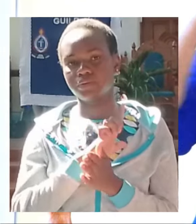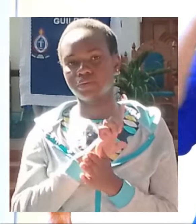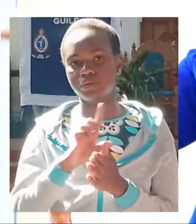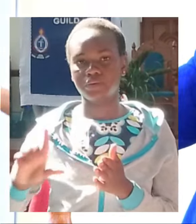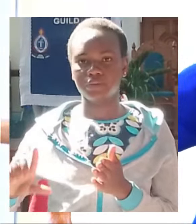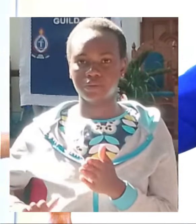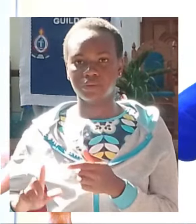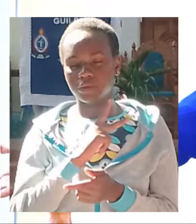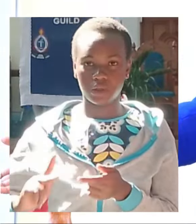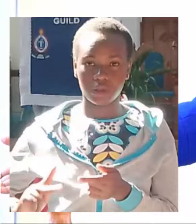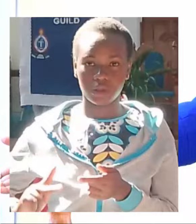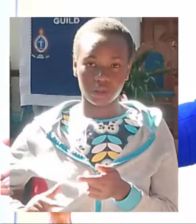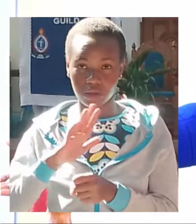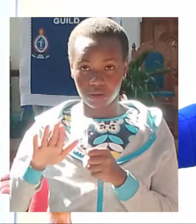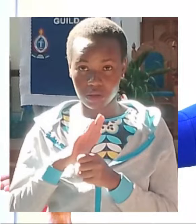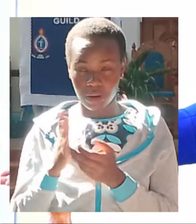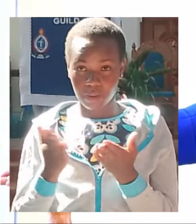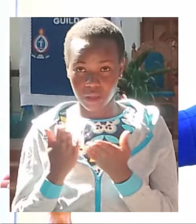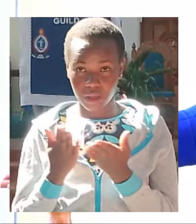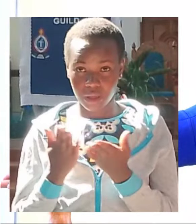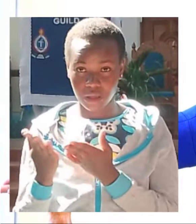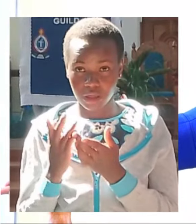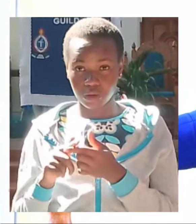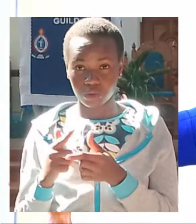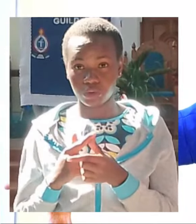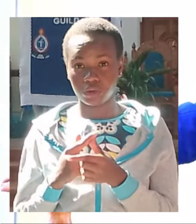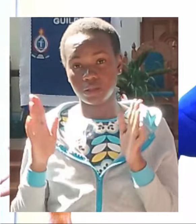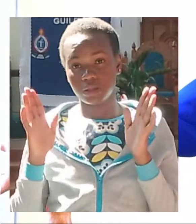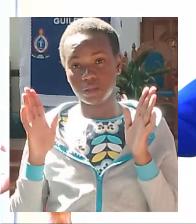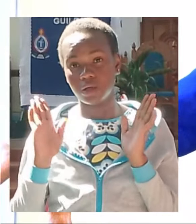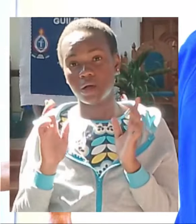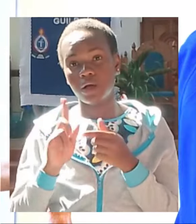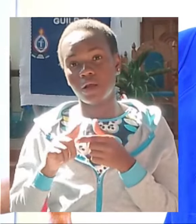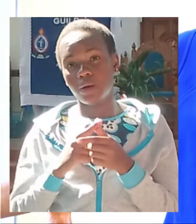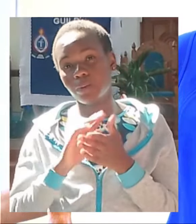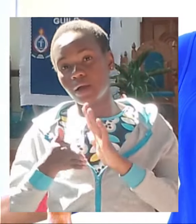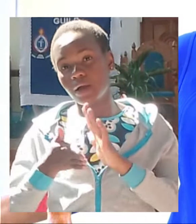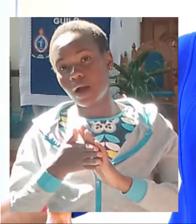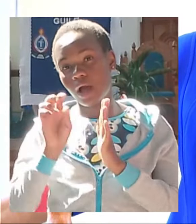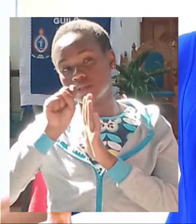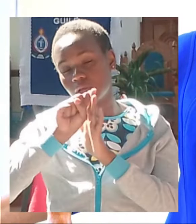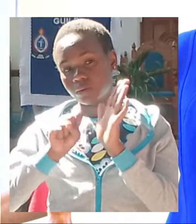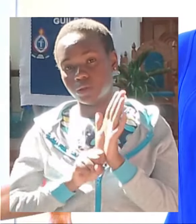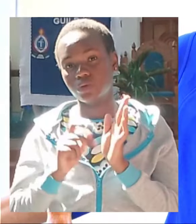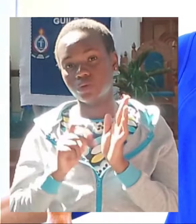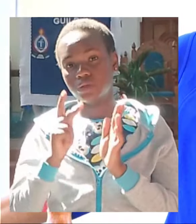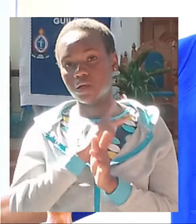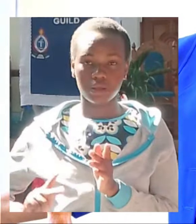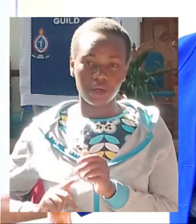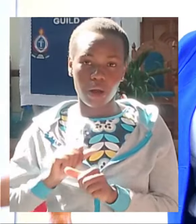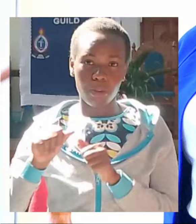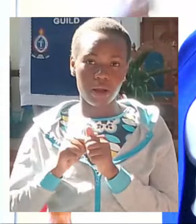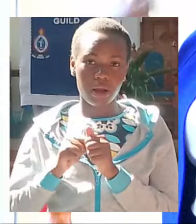The kingdom business is all about surrender. It's all about being a subject to the king. It is all